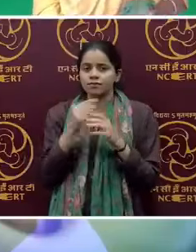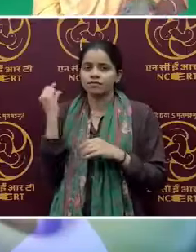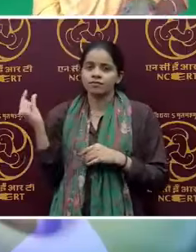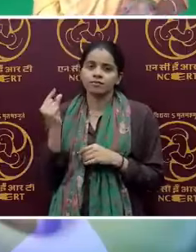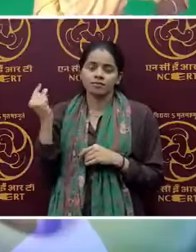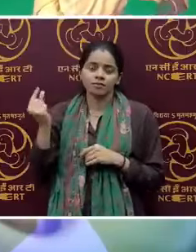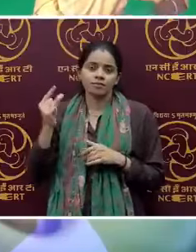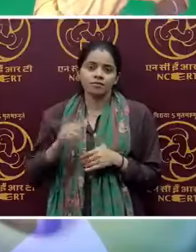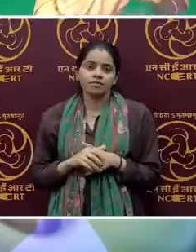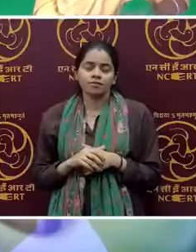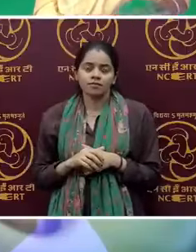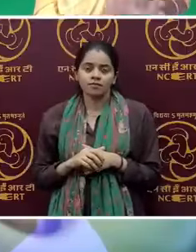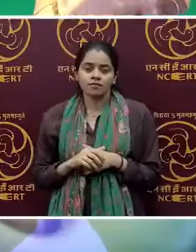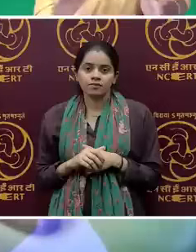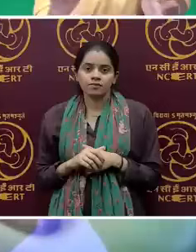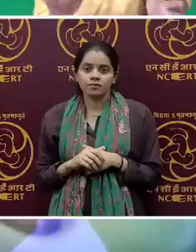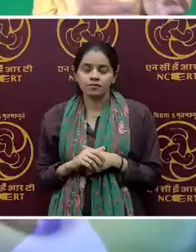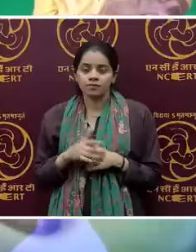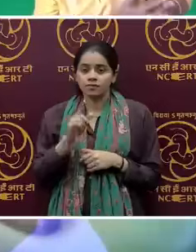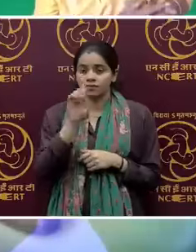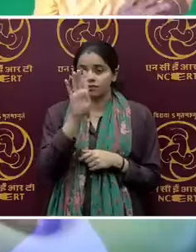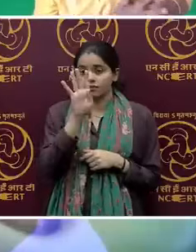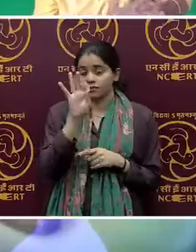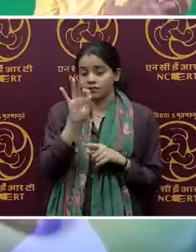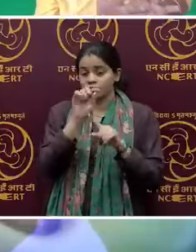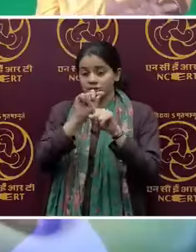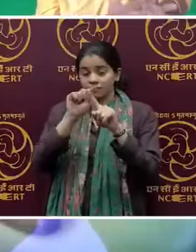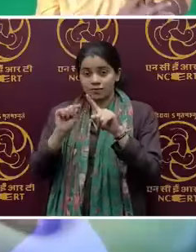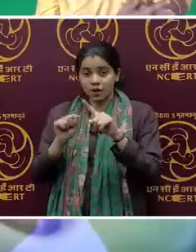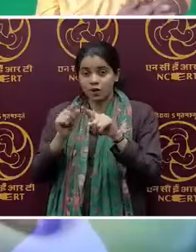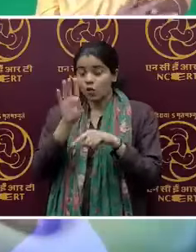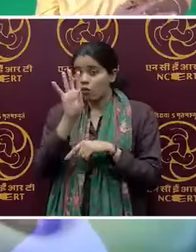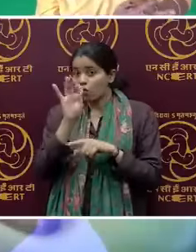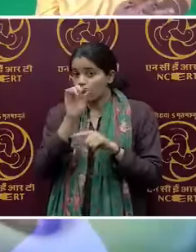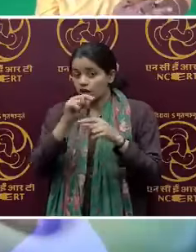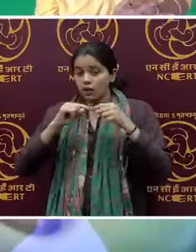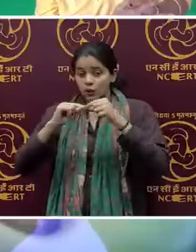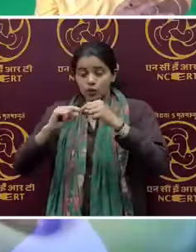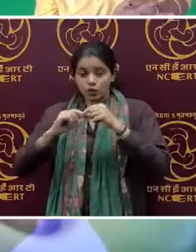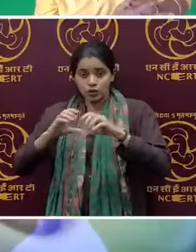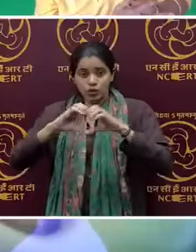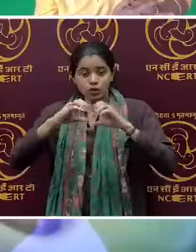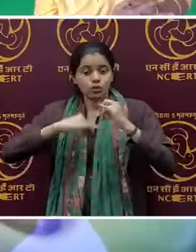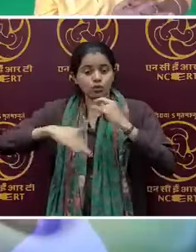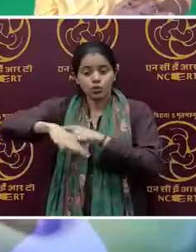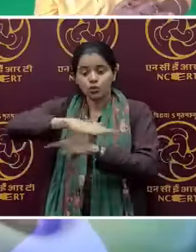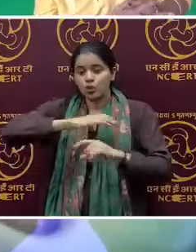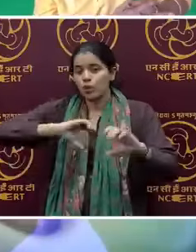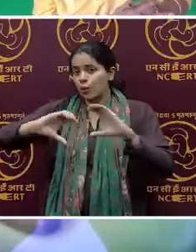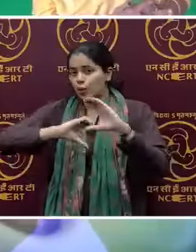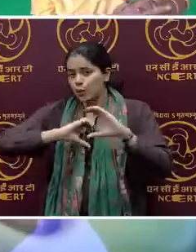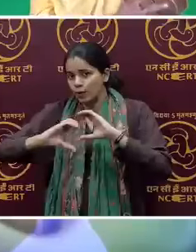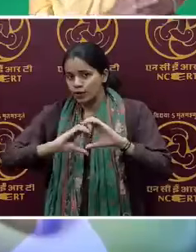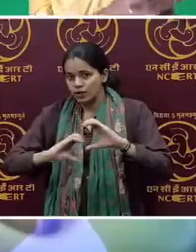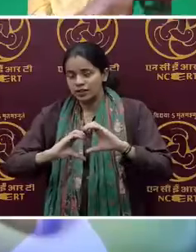use the the 40 questions, that is the social communication questionnaire, which can be